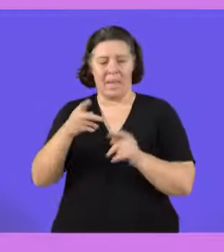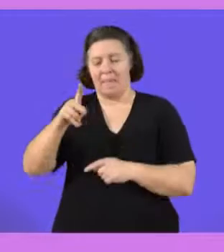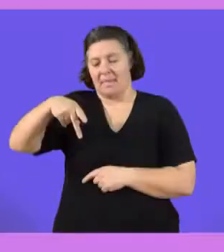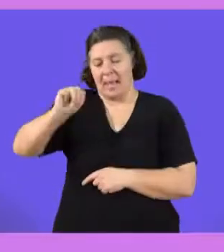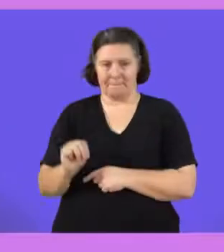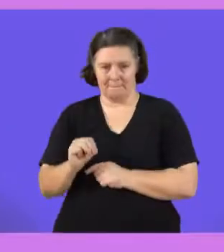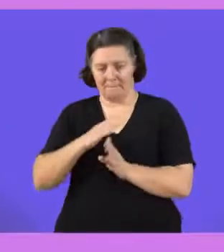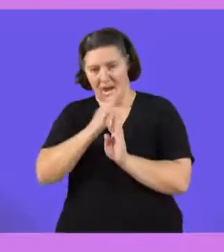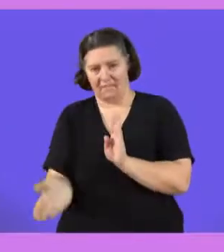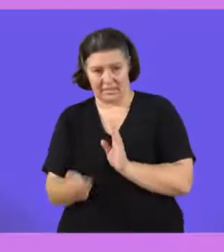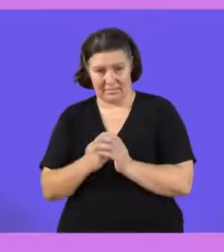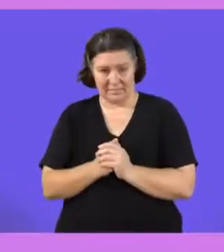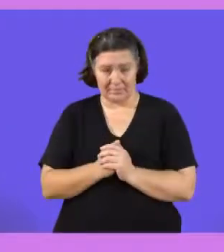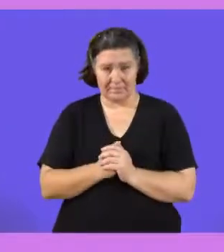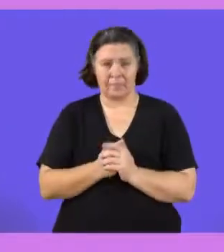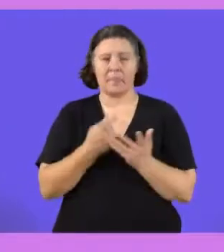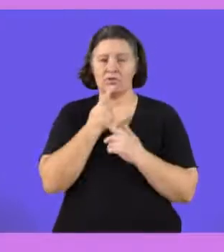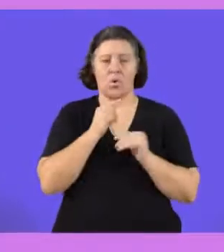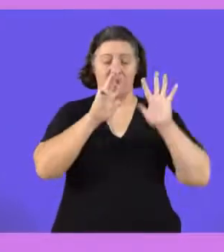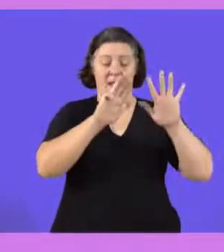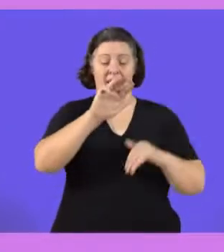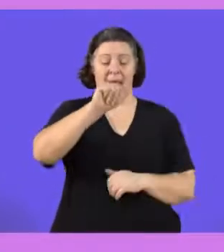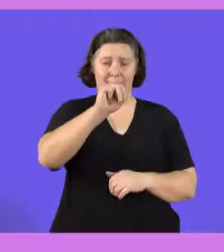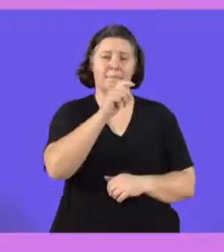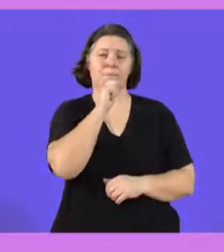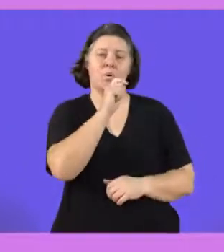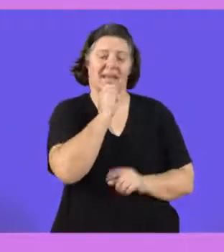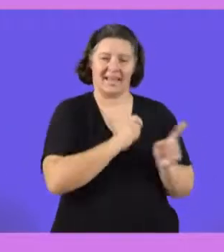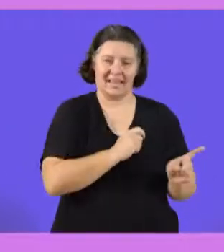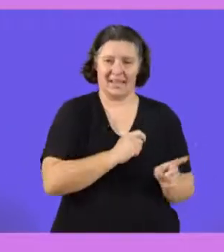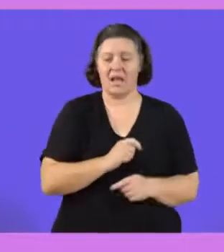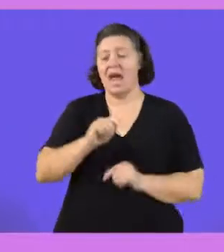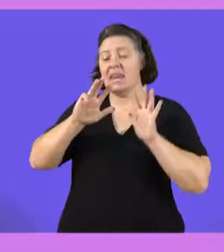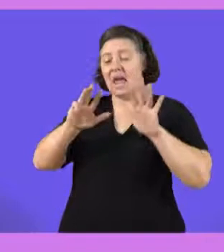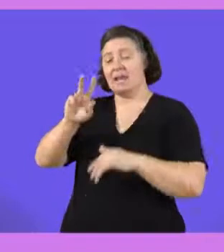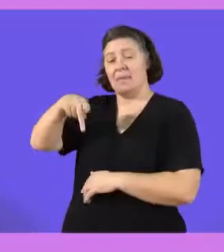That's your PM afterwards, right? So for example, 9 AM, that will be in the morning,